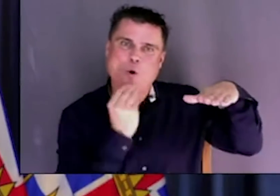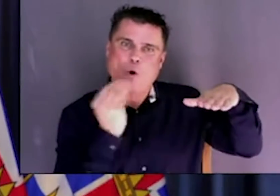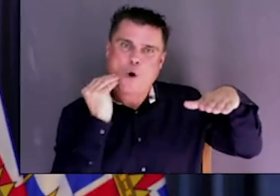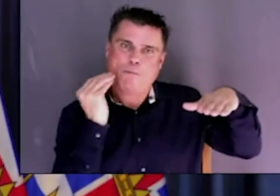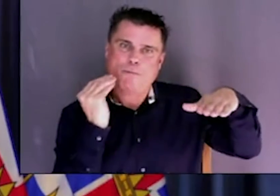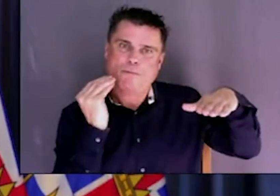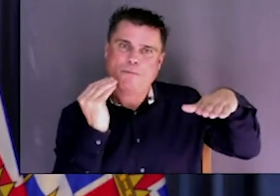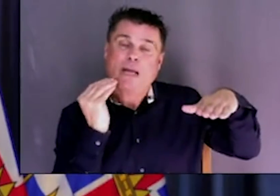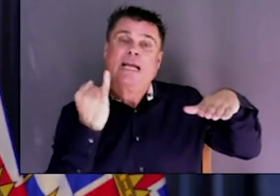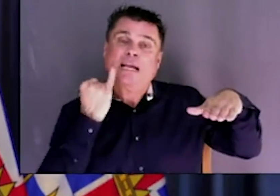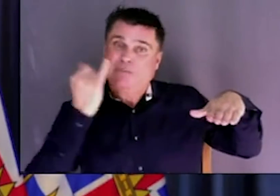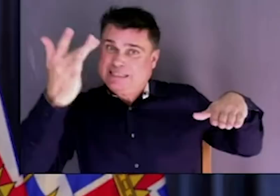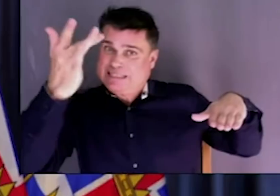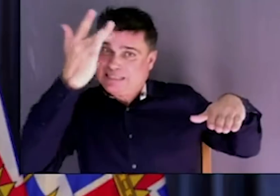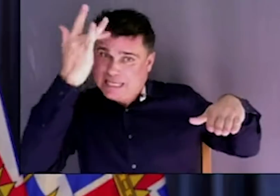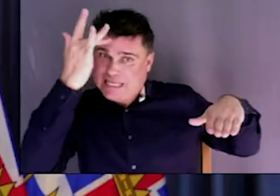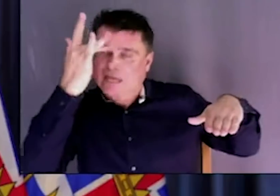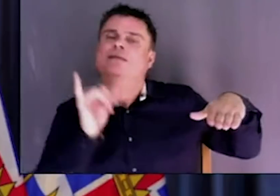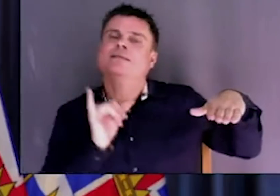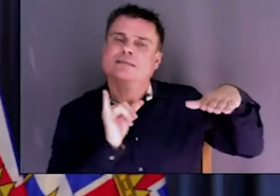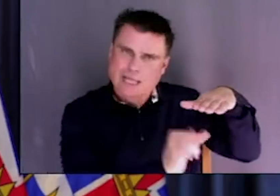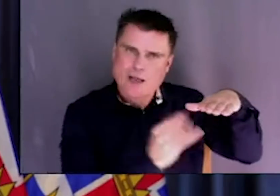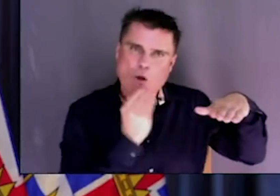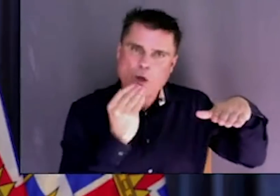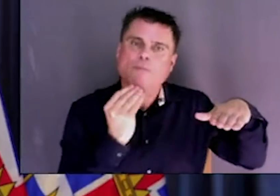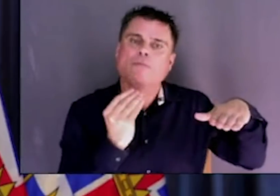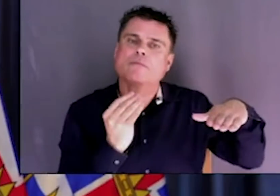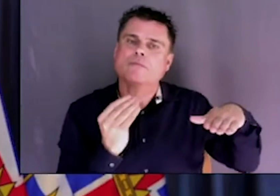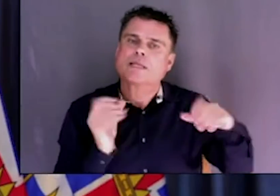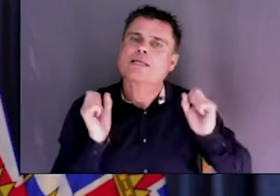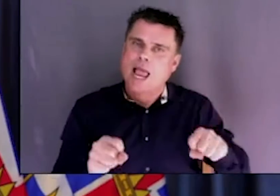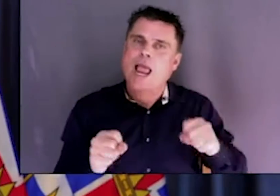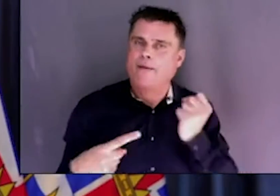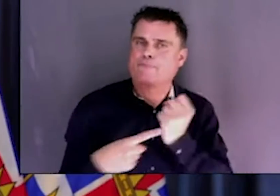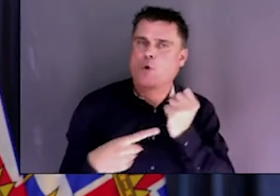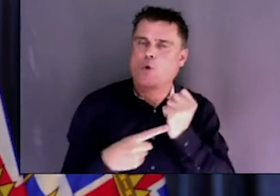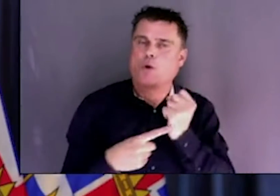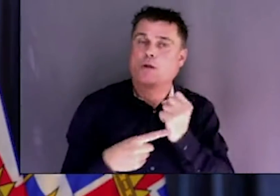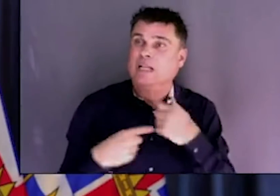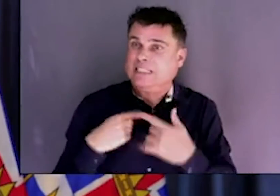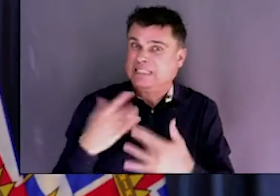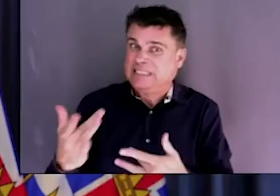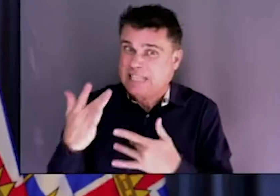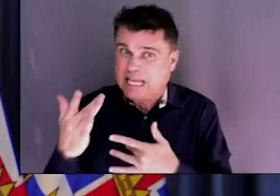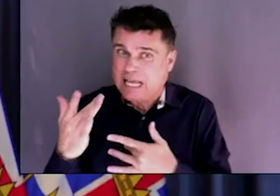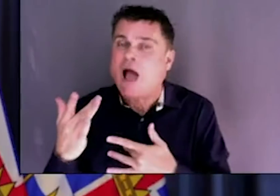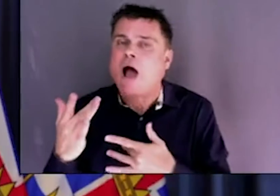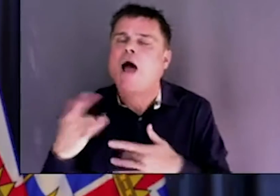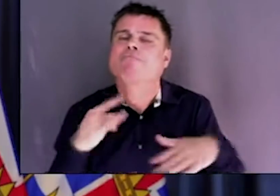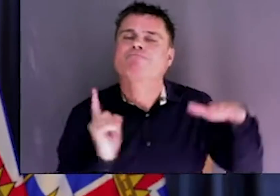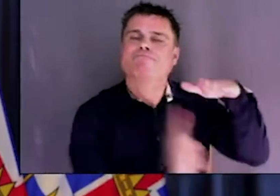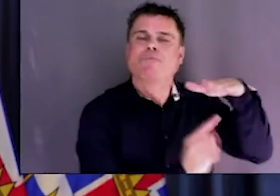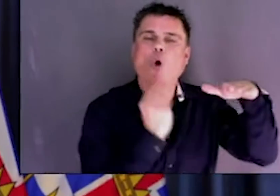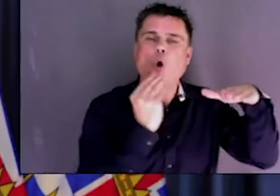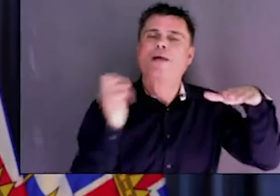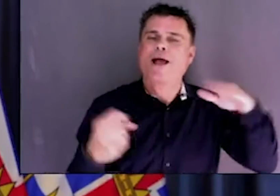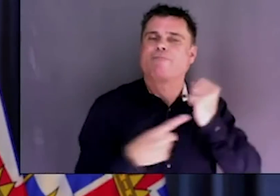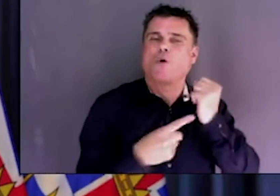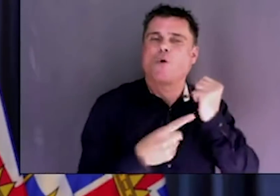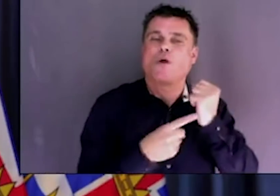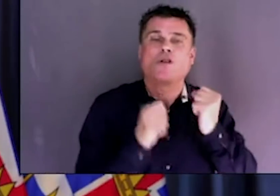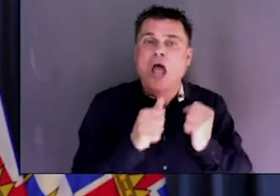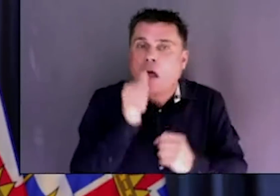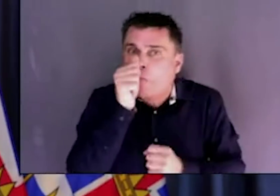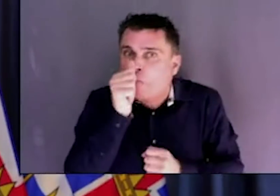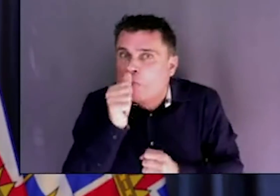that's why we started by working with the federal government, and that was the end of it because the federal government said they would pick it up and provide appropriate